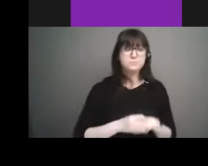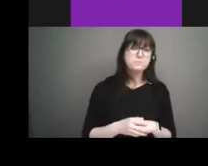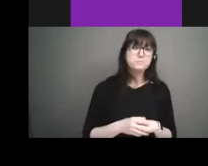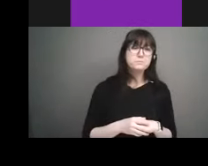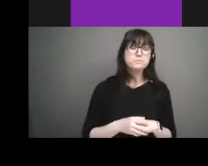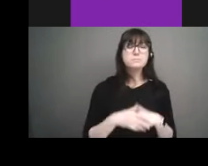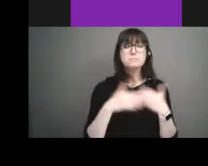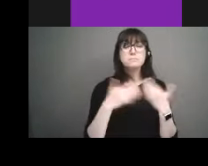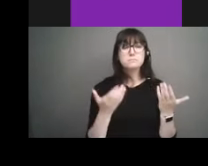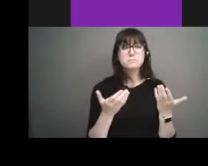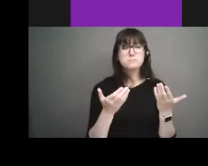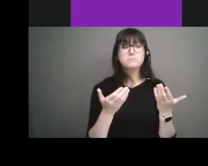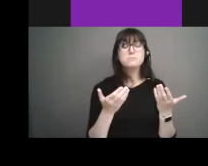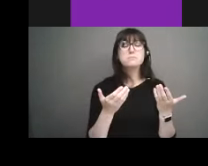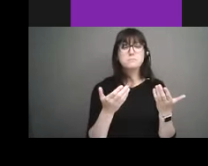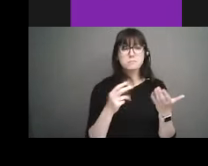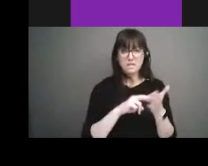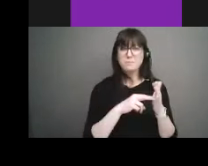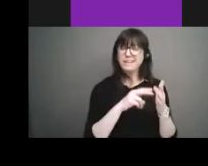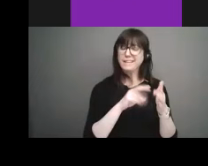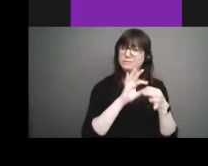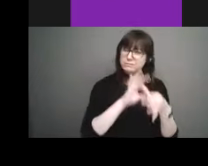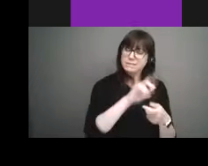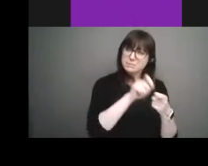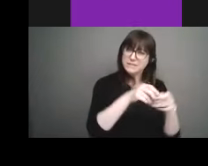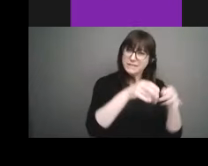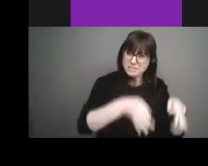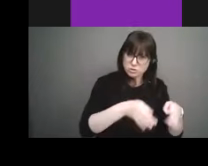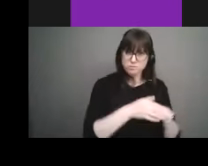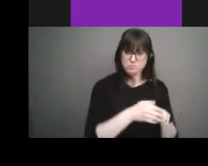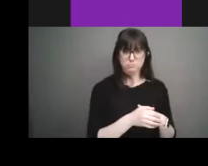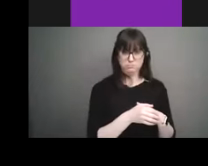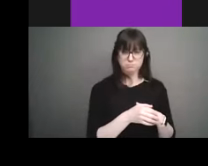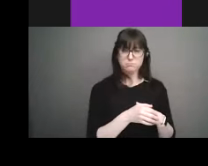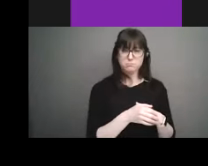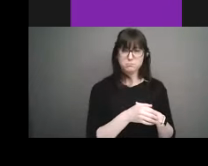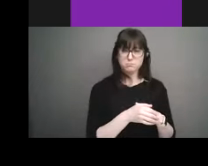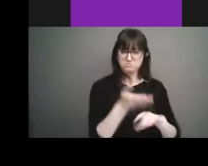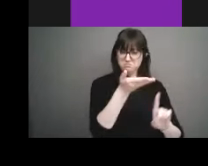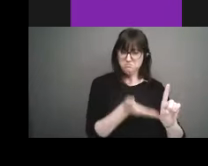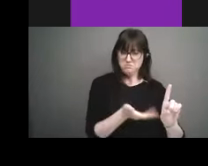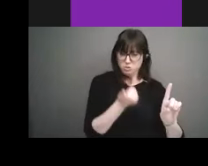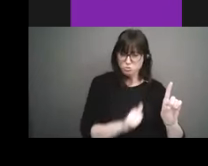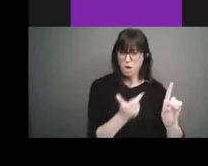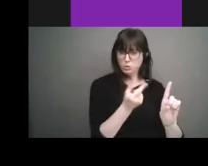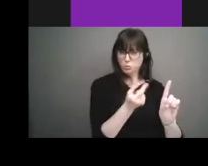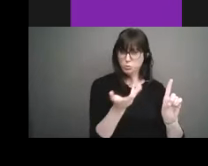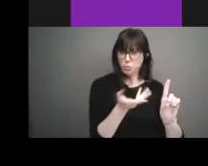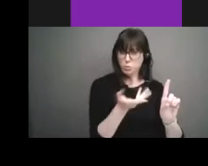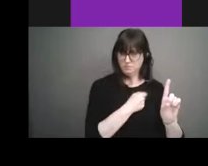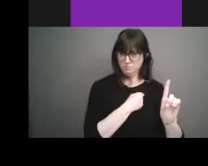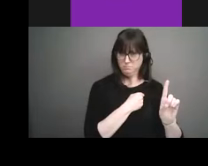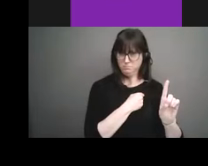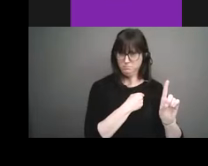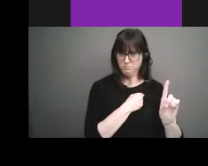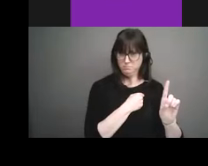So capacity is decision specific. What is it that the person is trying to do? Is the person trying